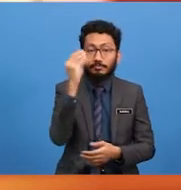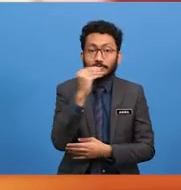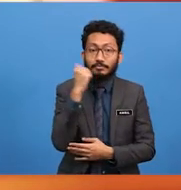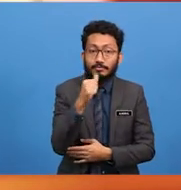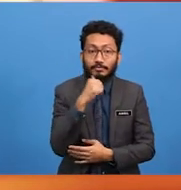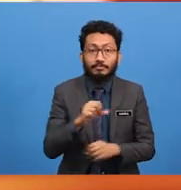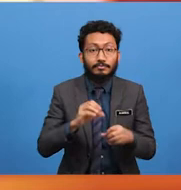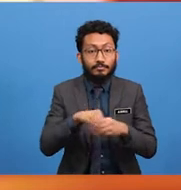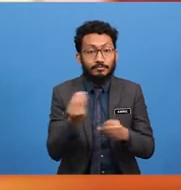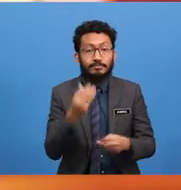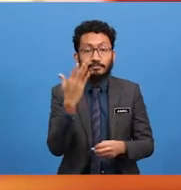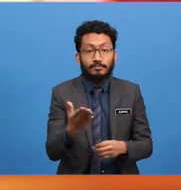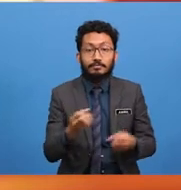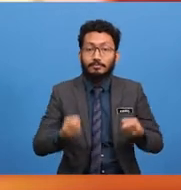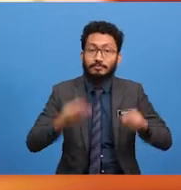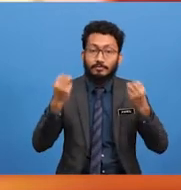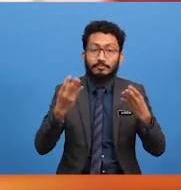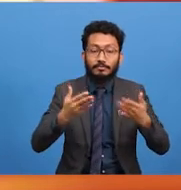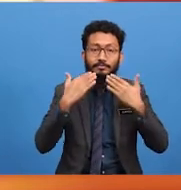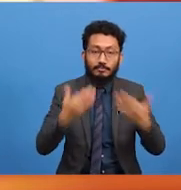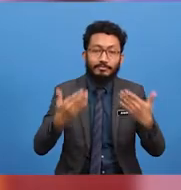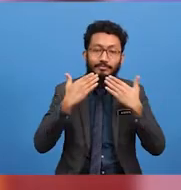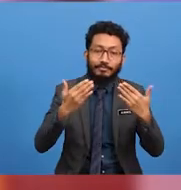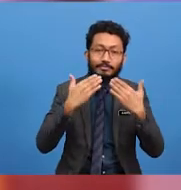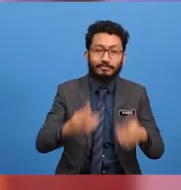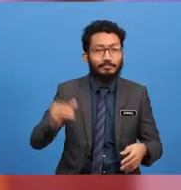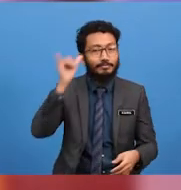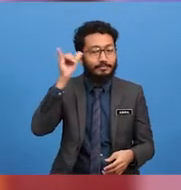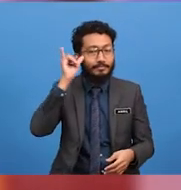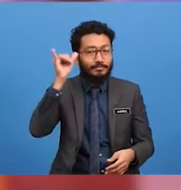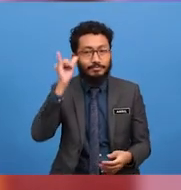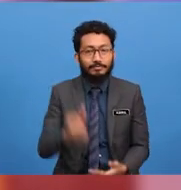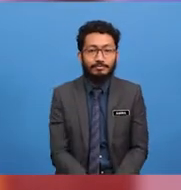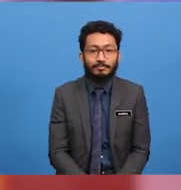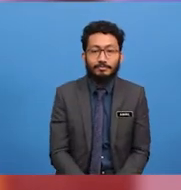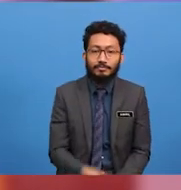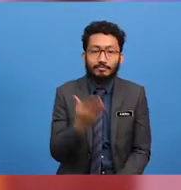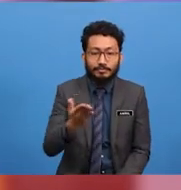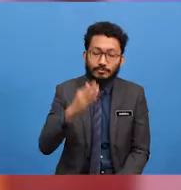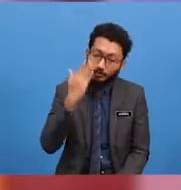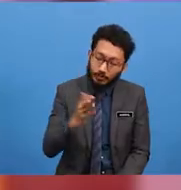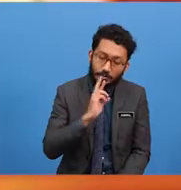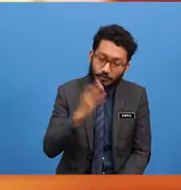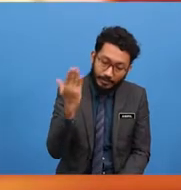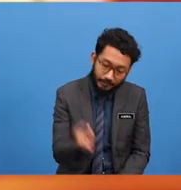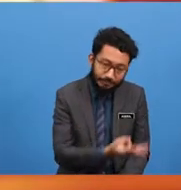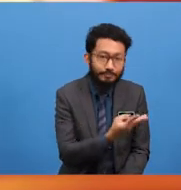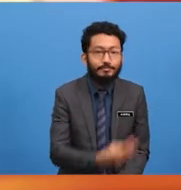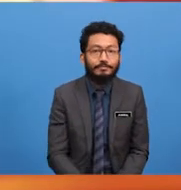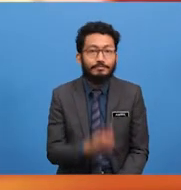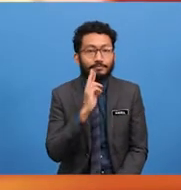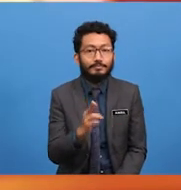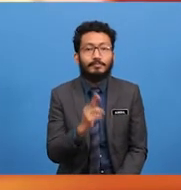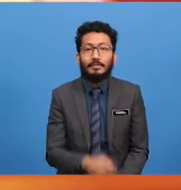a lot. Thank you, Yolo. You are most welcome, Miss Rita.